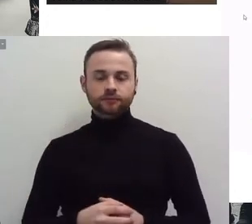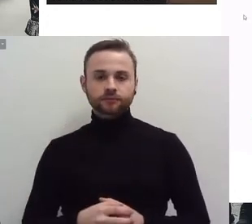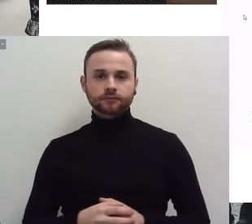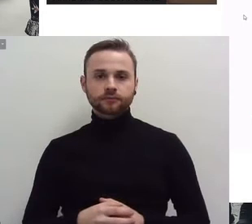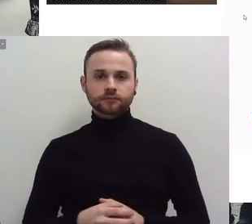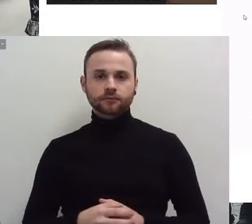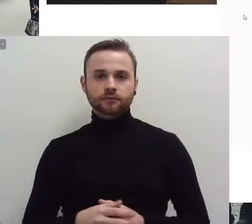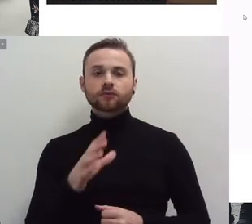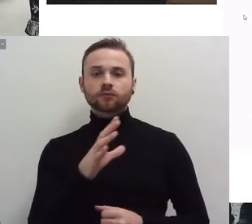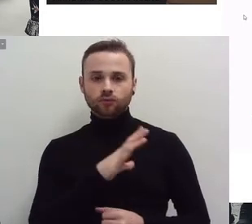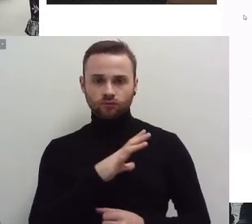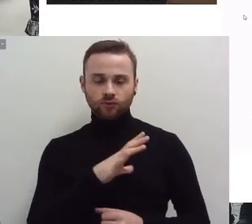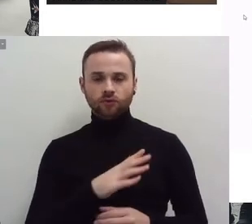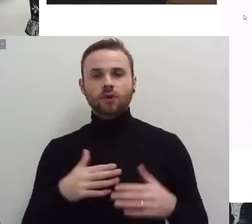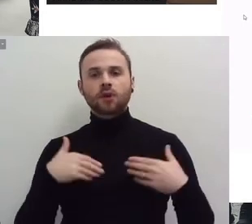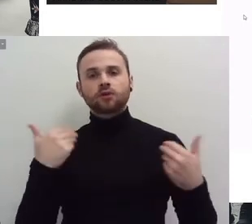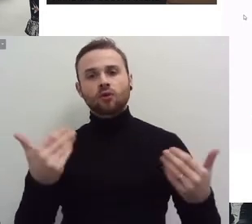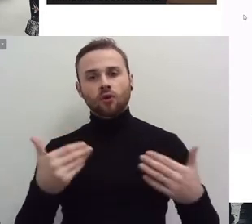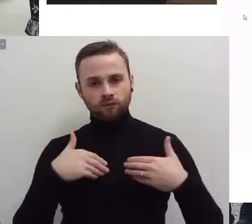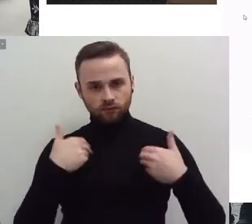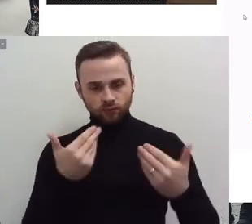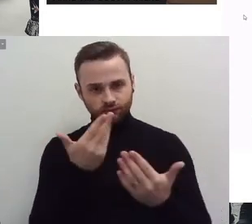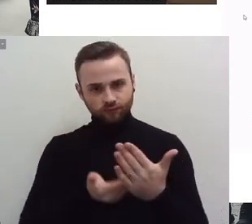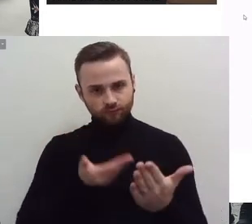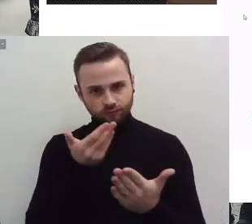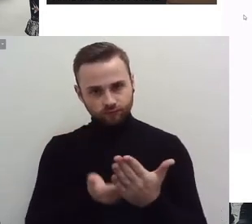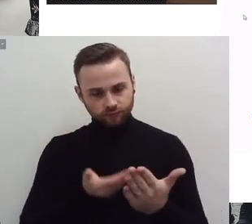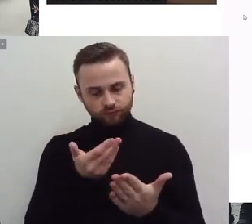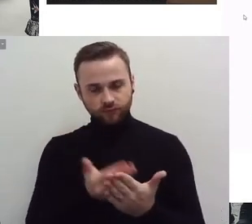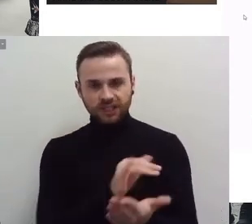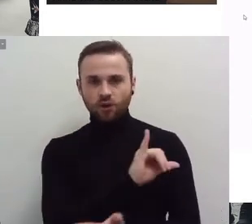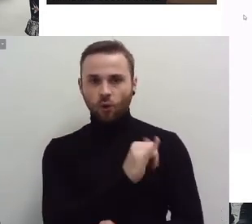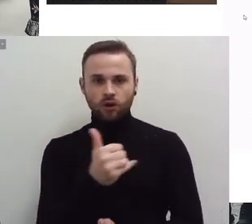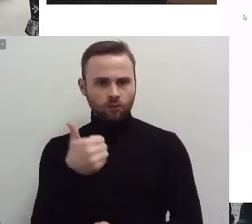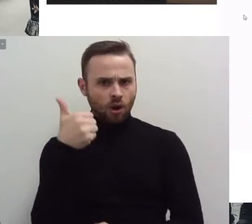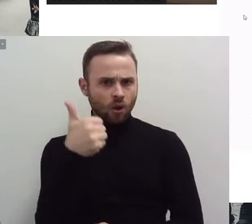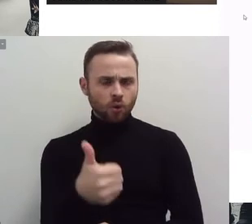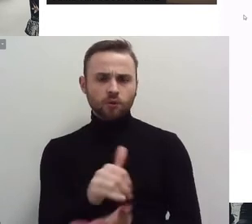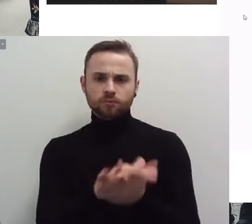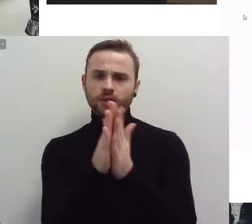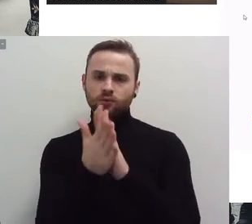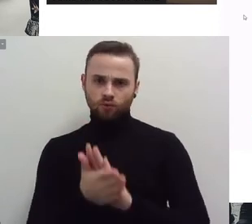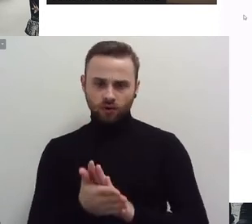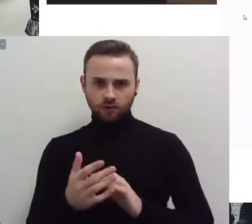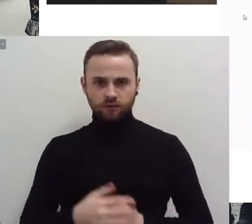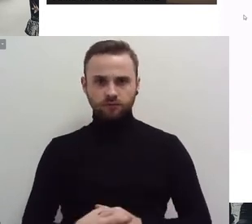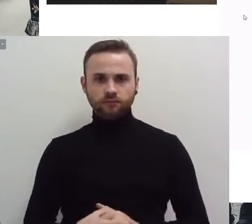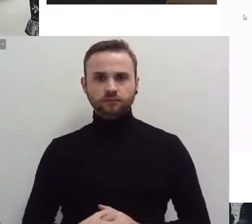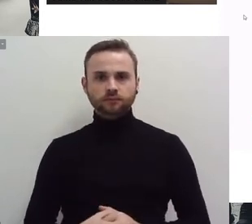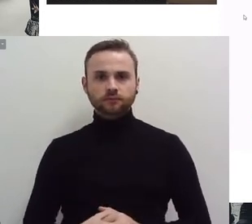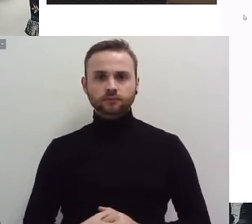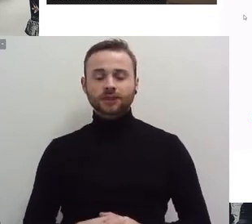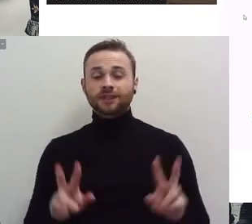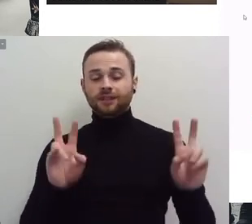Finnish child protection. And also, we are relentlessly reminding in